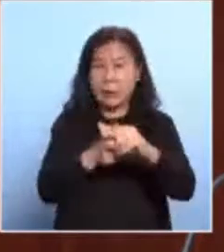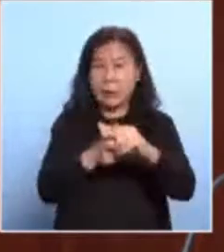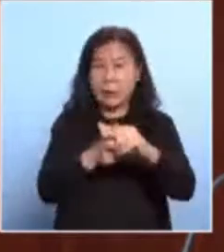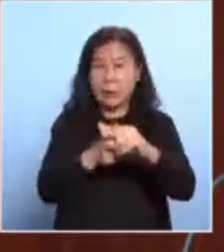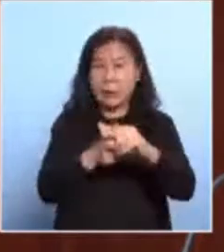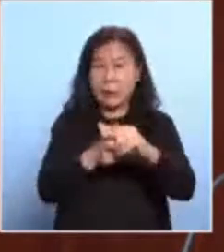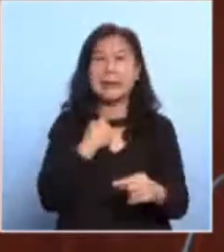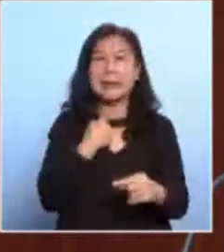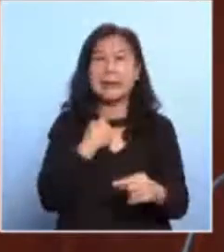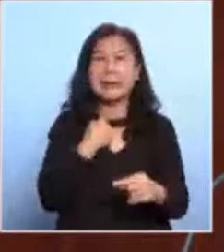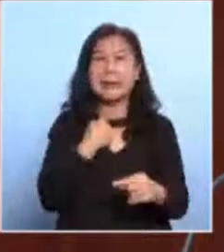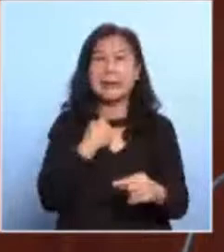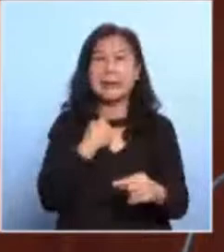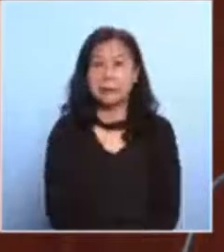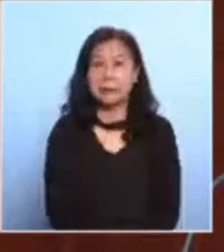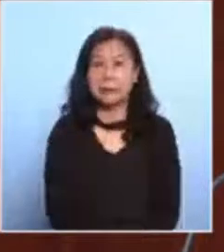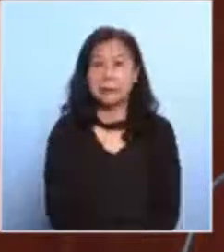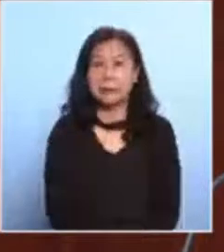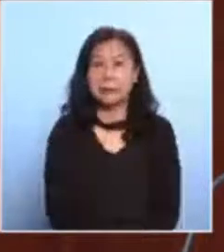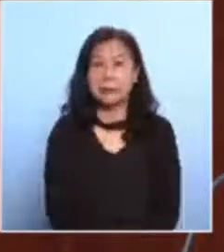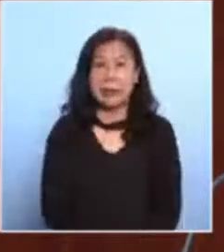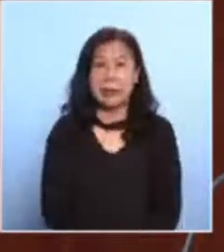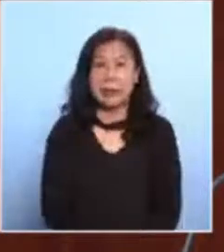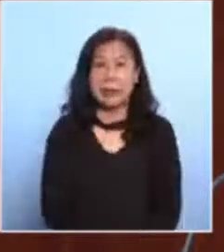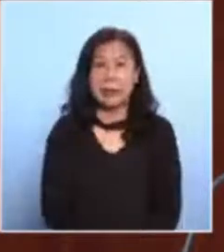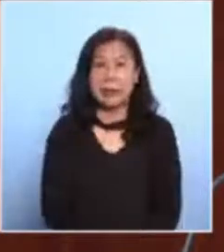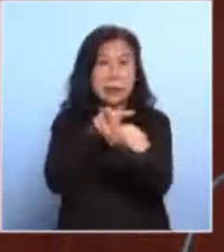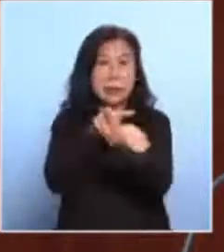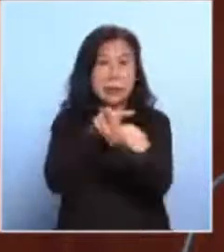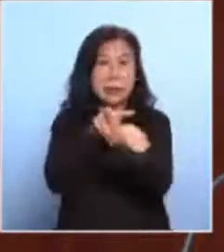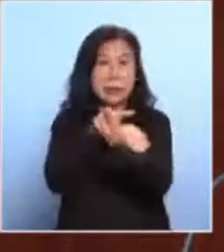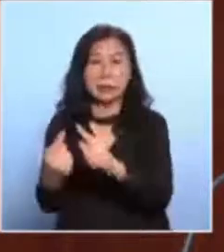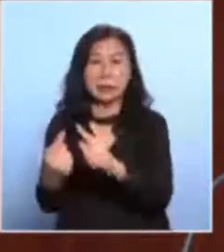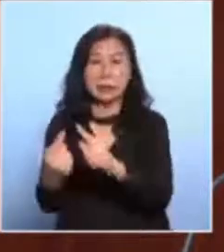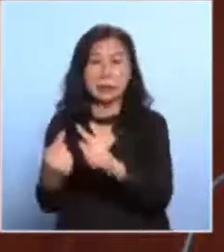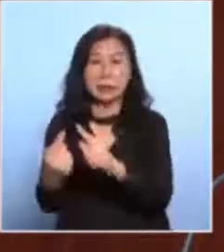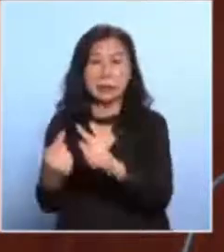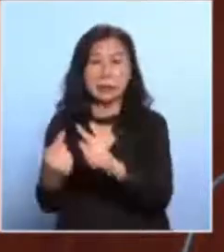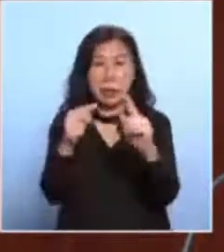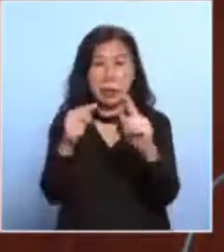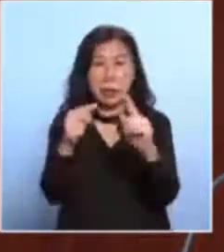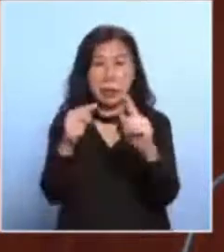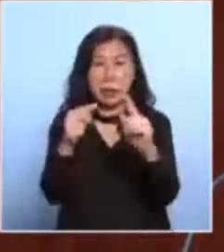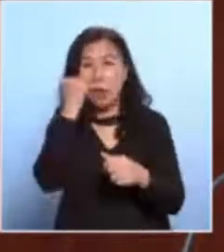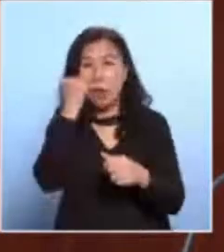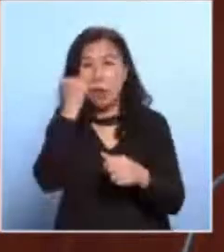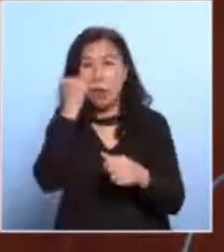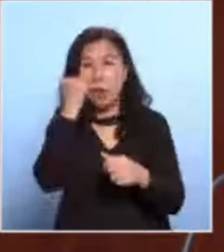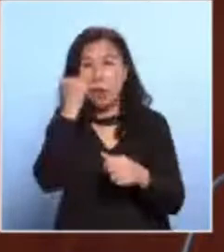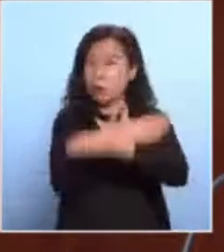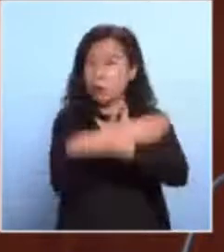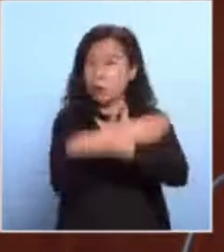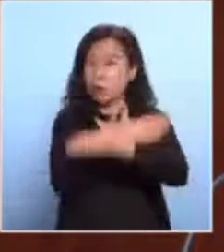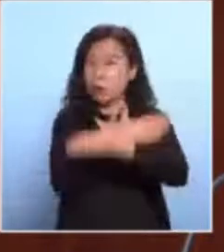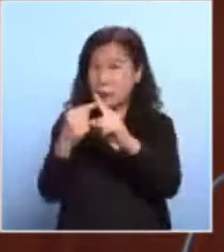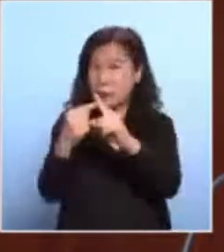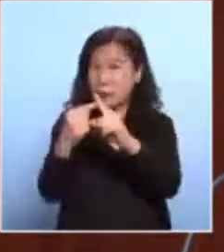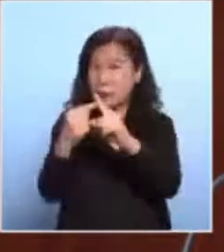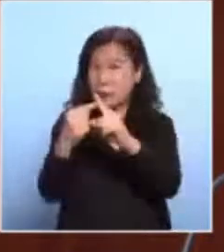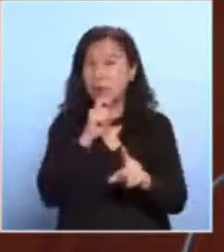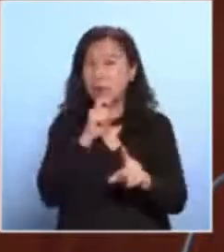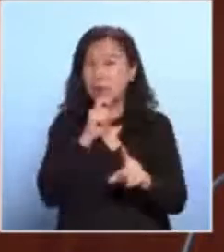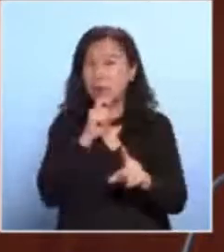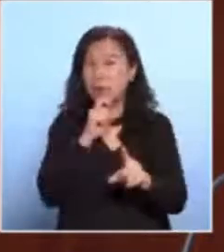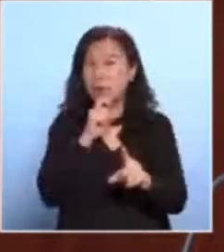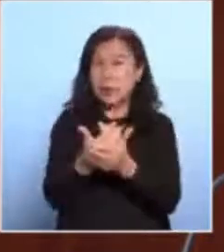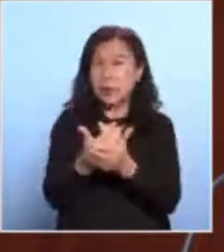Support carers. Carers play an important role in supporting elderly persons and persons with disabilities to live in the